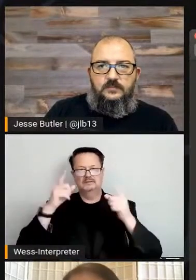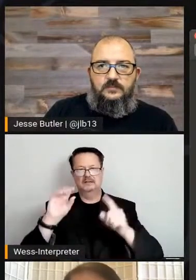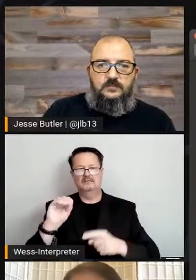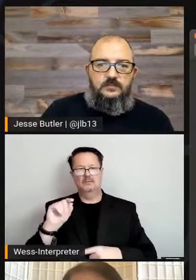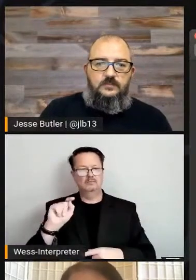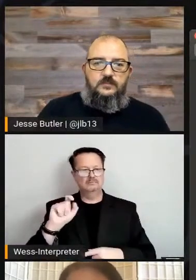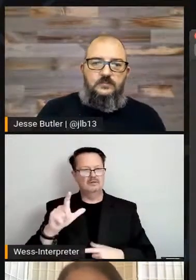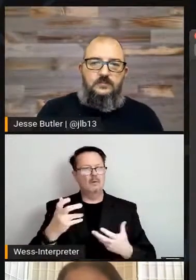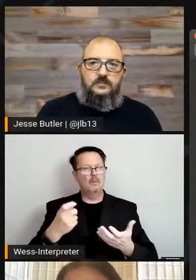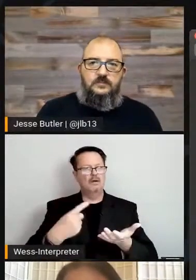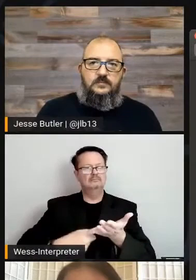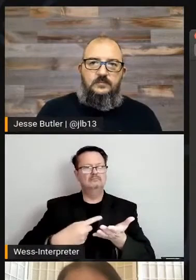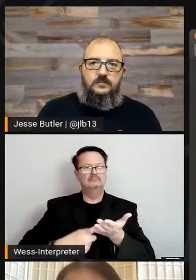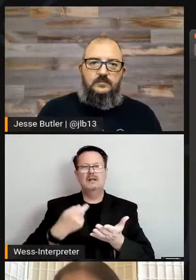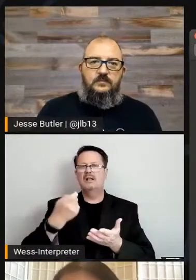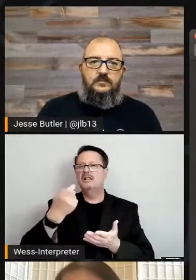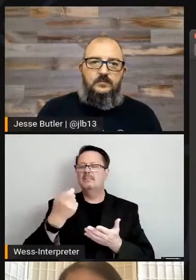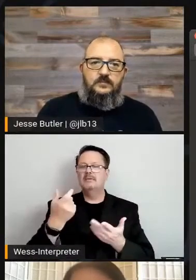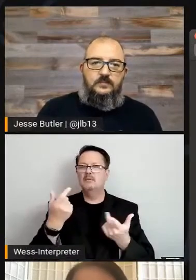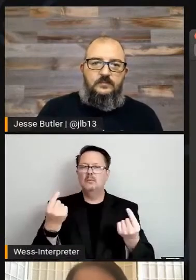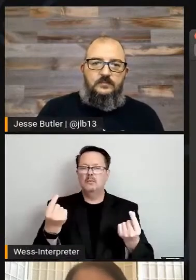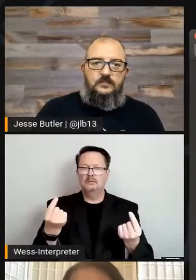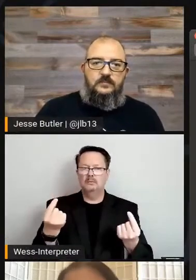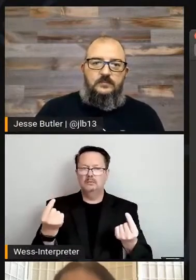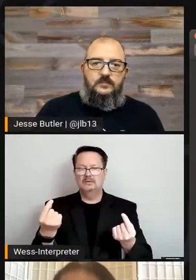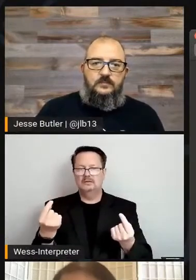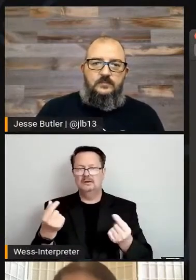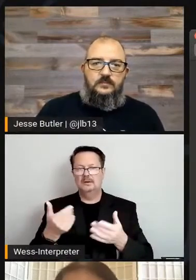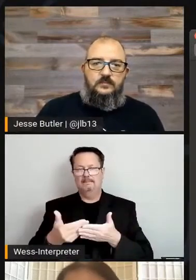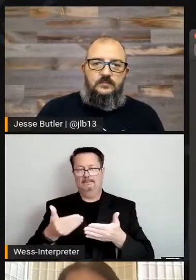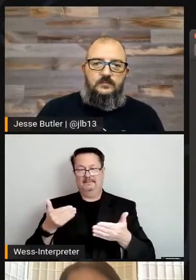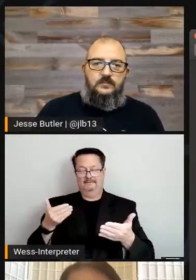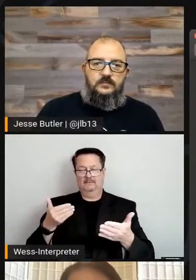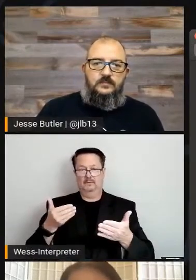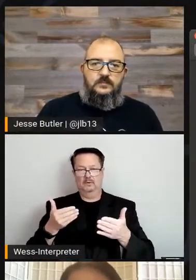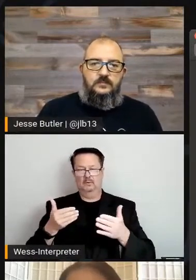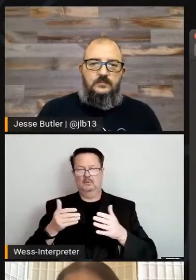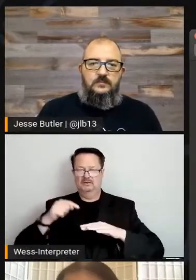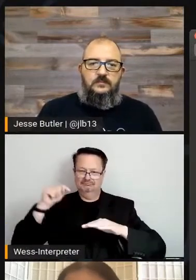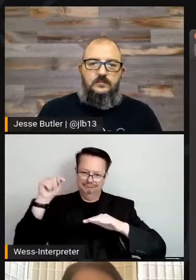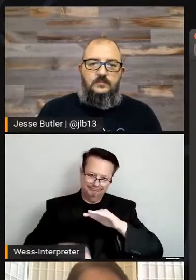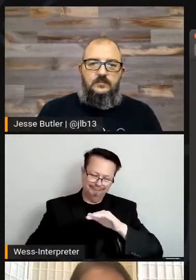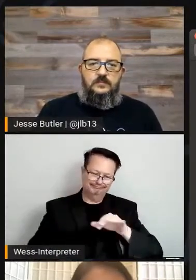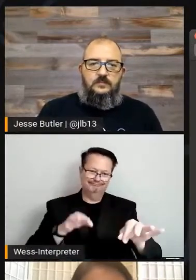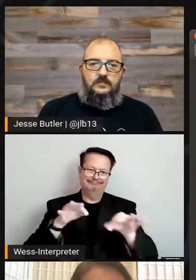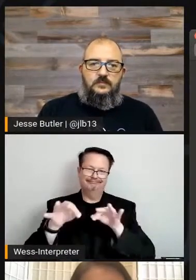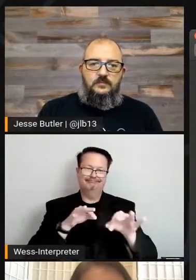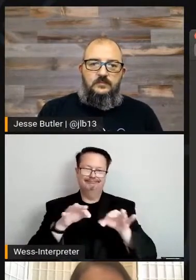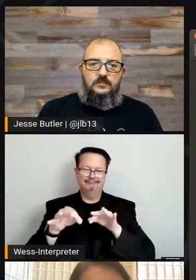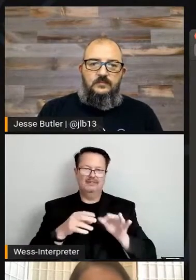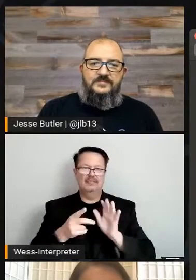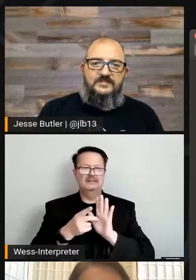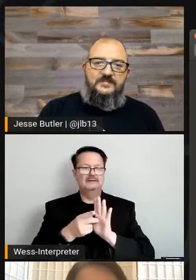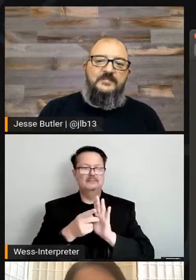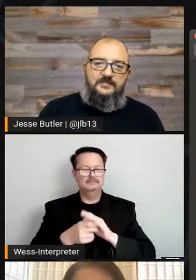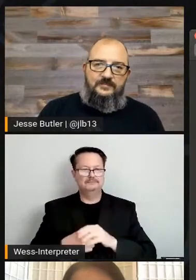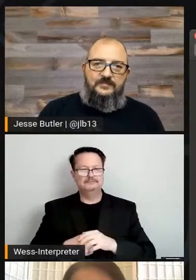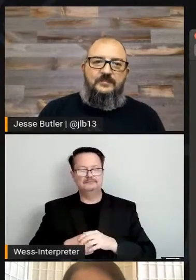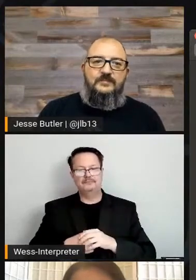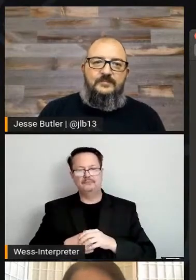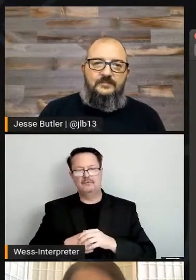a little bit about, what we are doing before we dive into the demos.